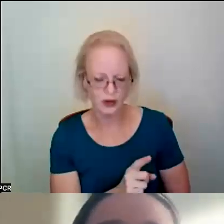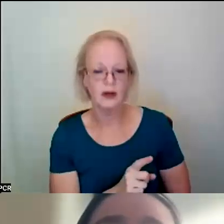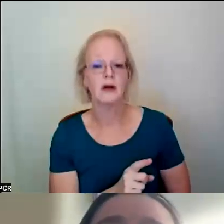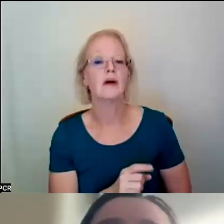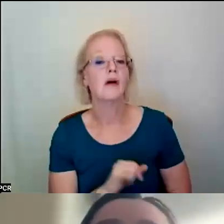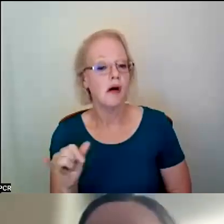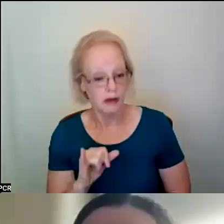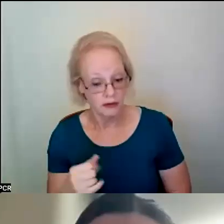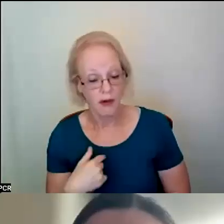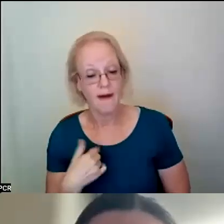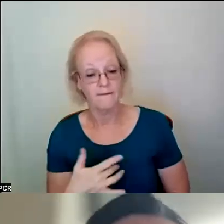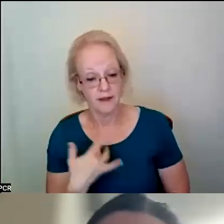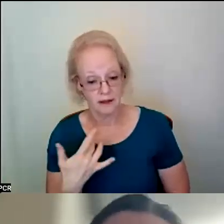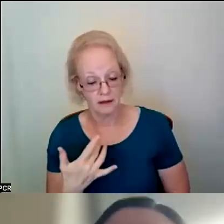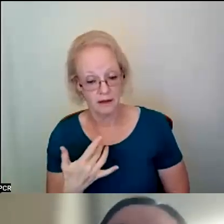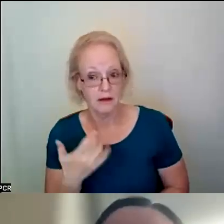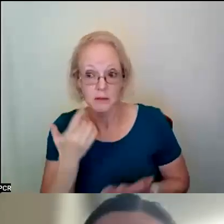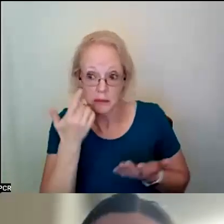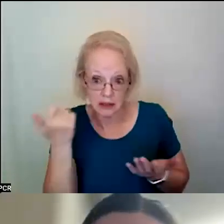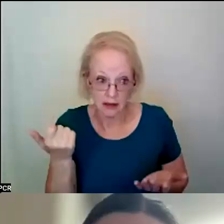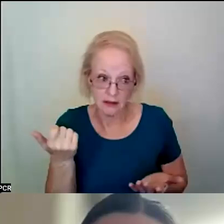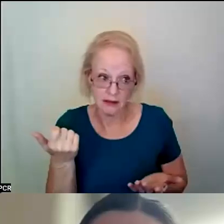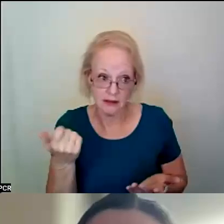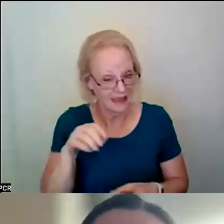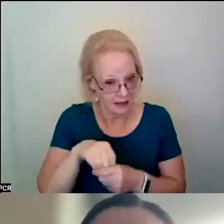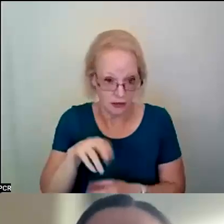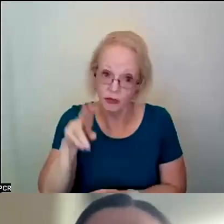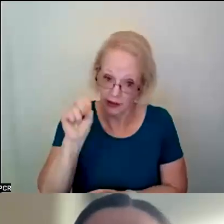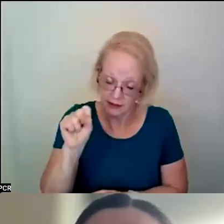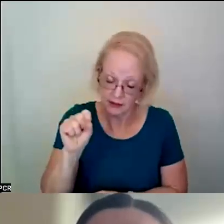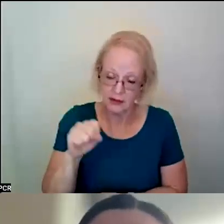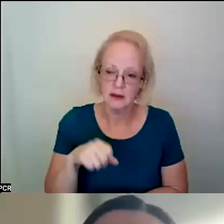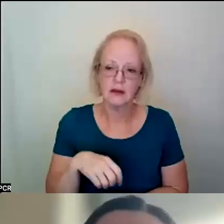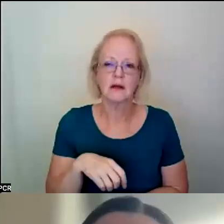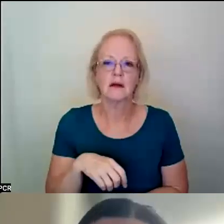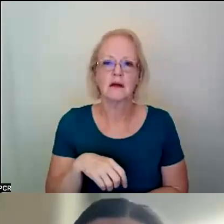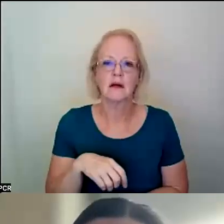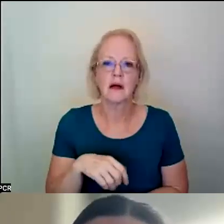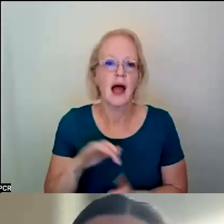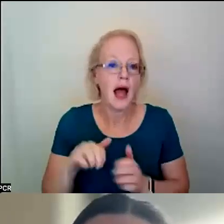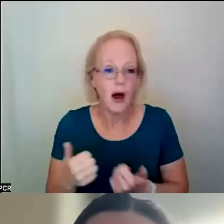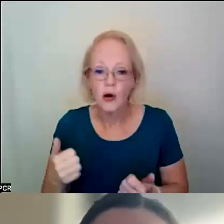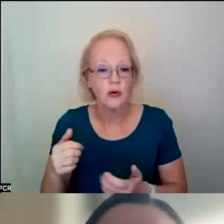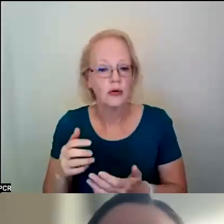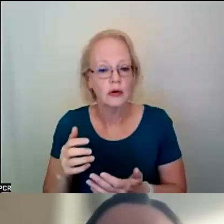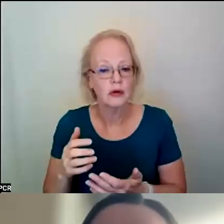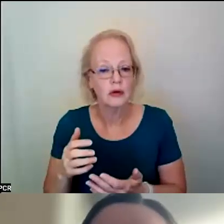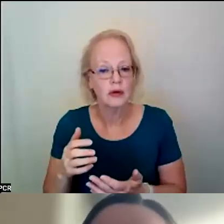that because, at least in the United States, the mechanism for compensation